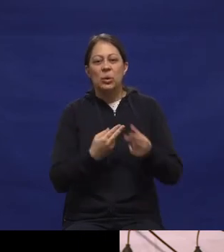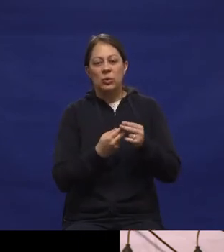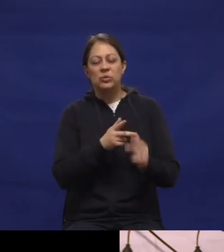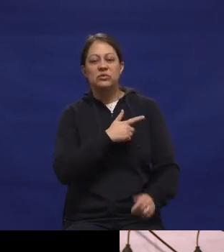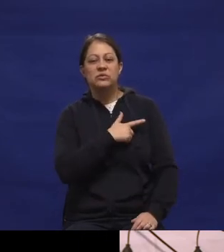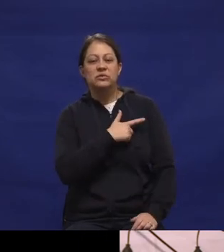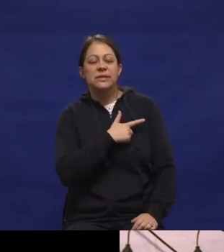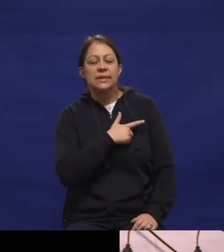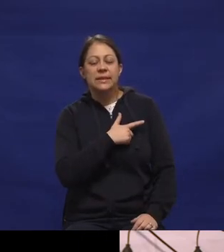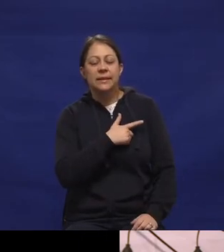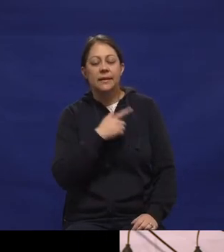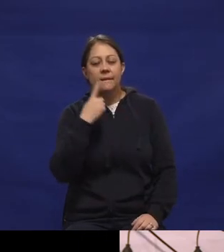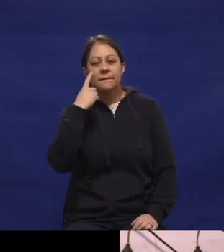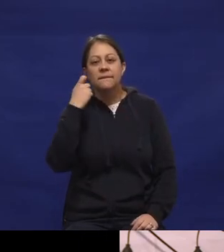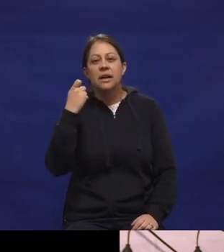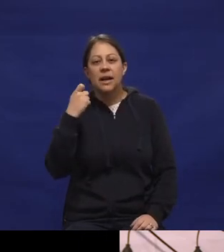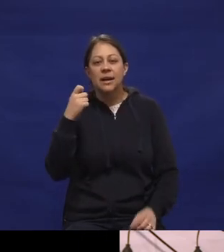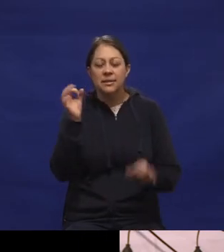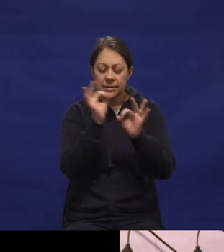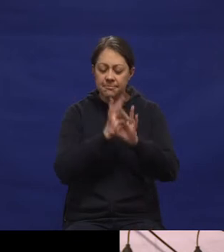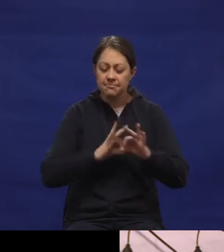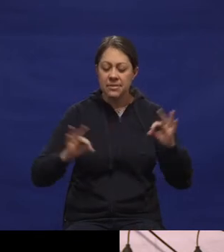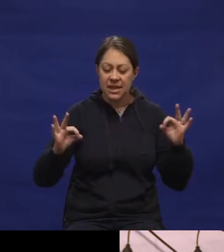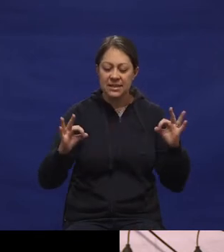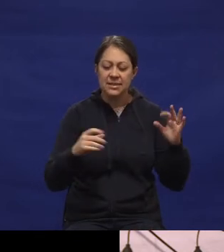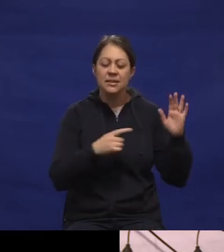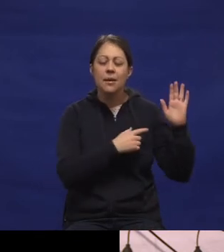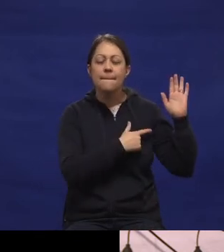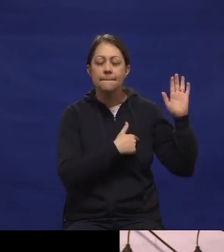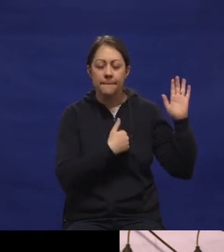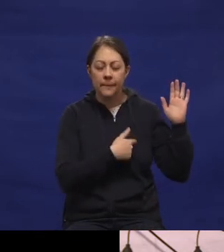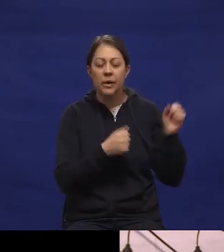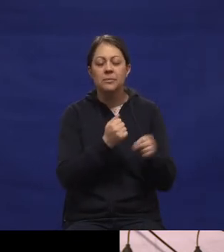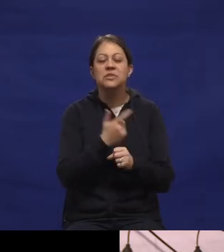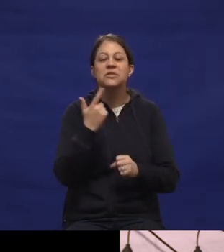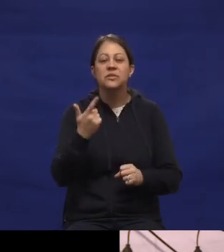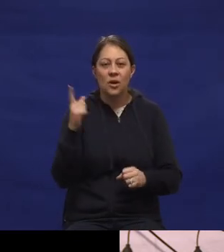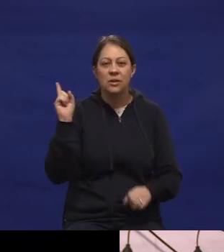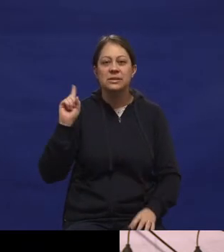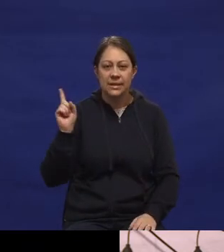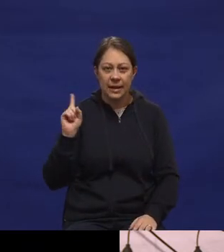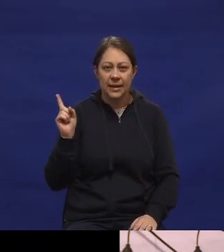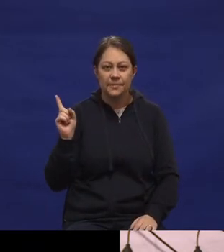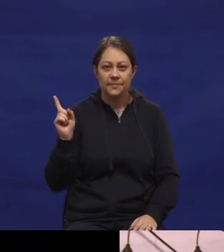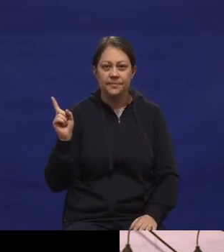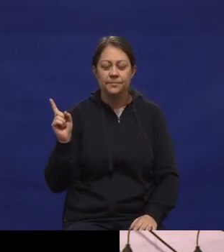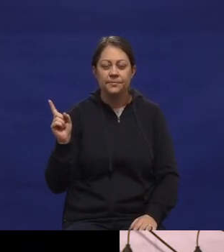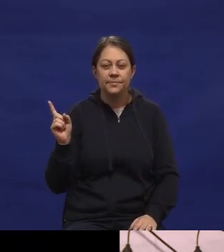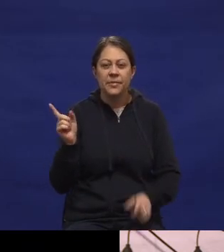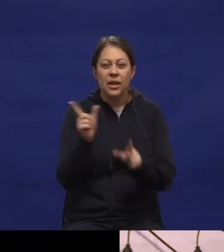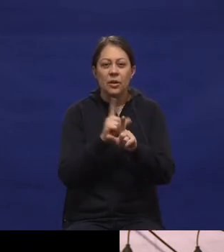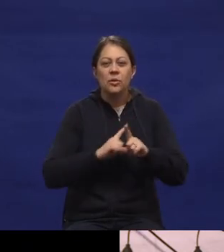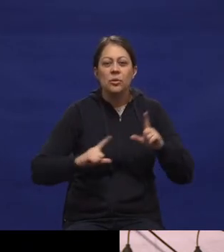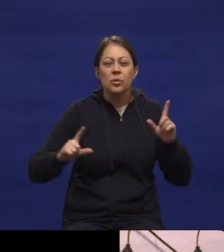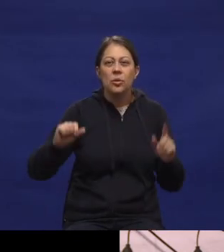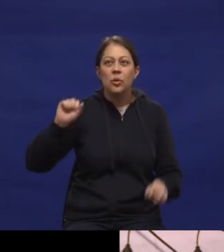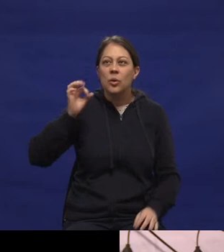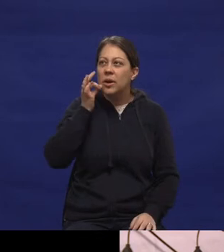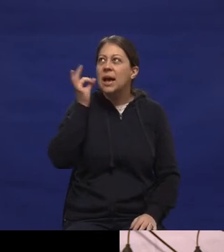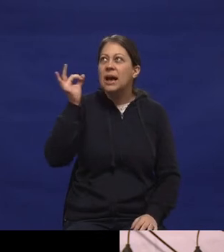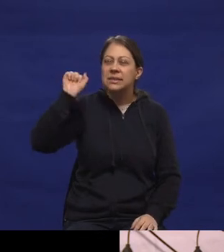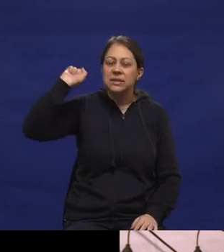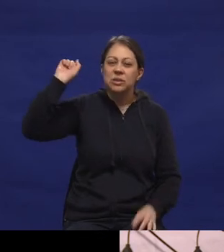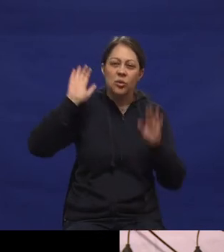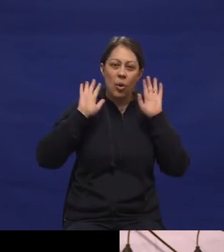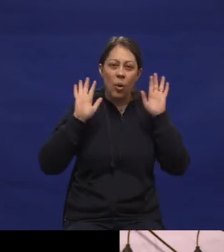find the peace of God and the promise of God. Lord, today I'm asking right now for Your Holy Spirit to